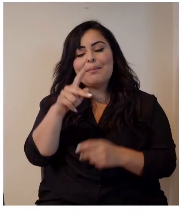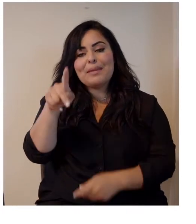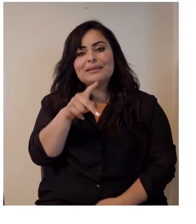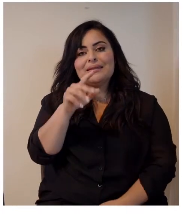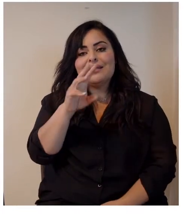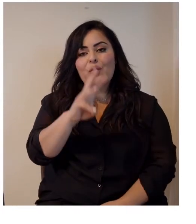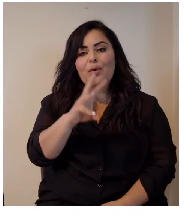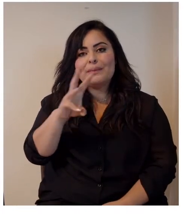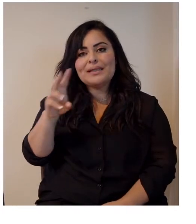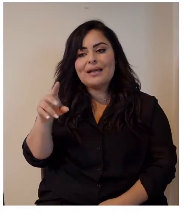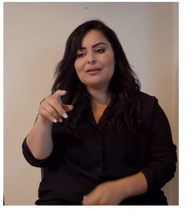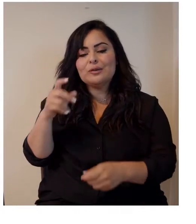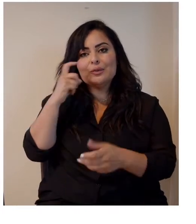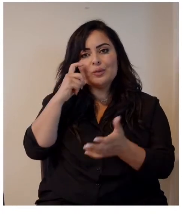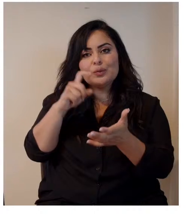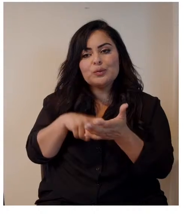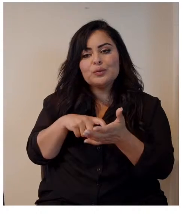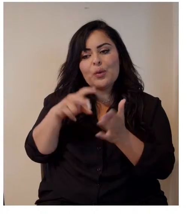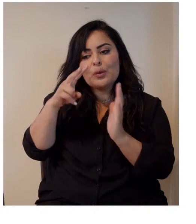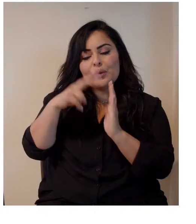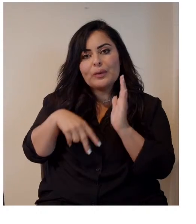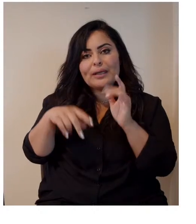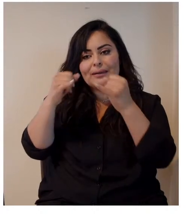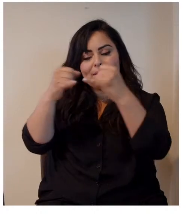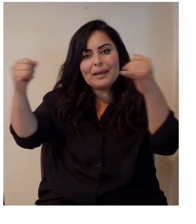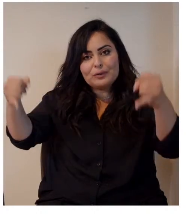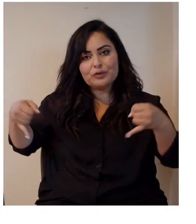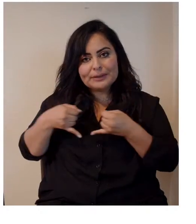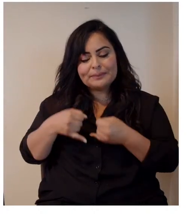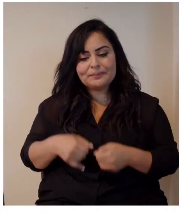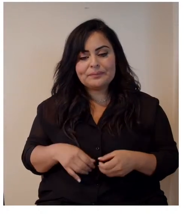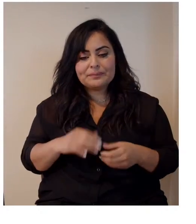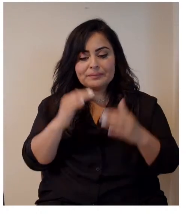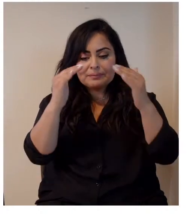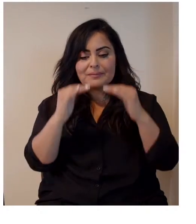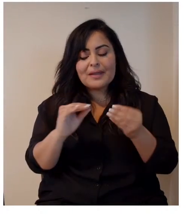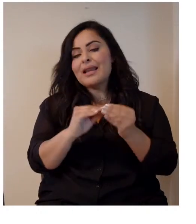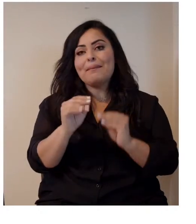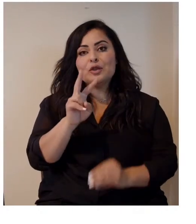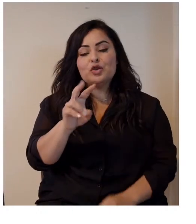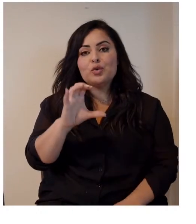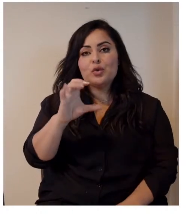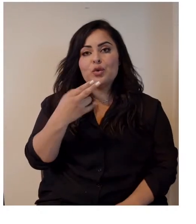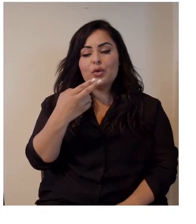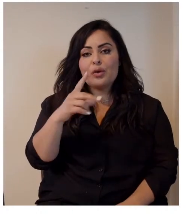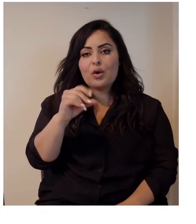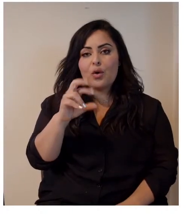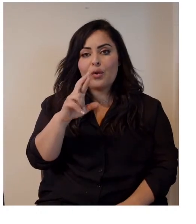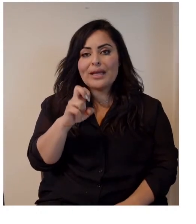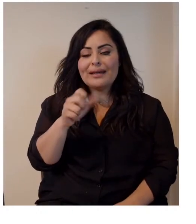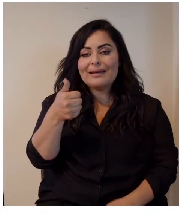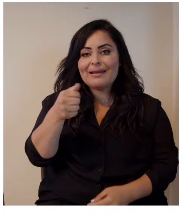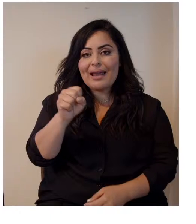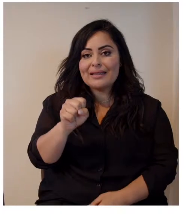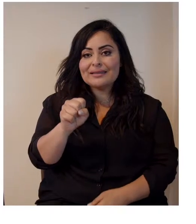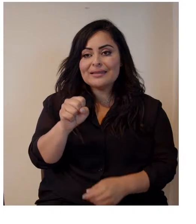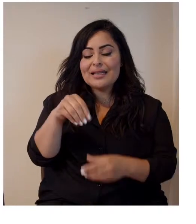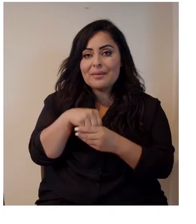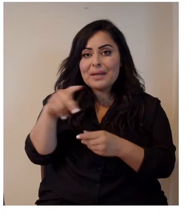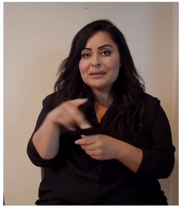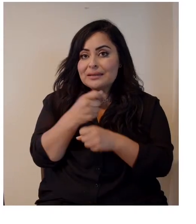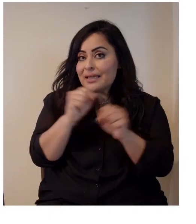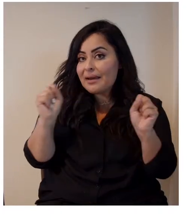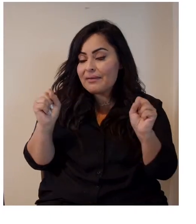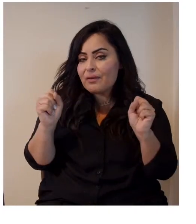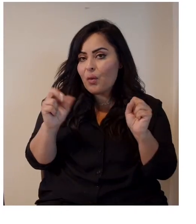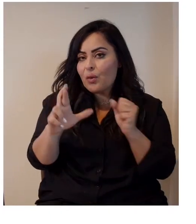the map of impacted neighborhoods. Question number two, was the chlorine gas at Pasadena Water and Power saved? Is there